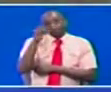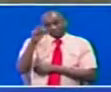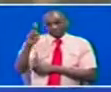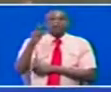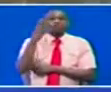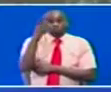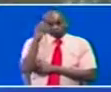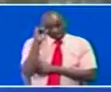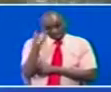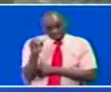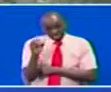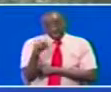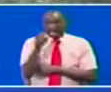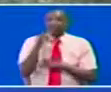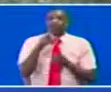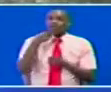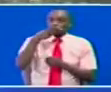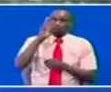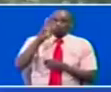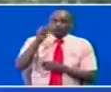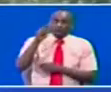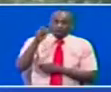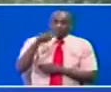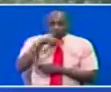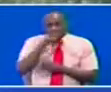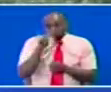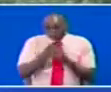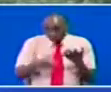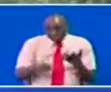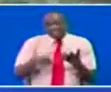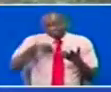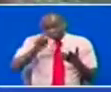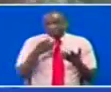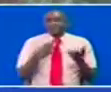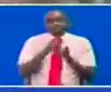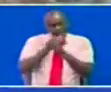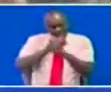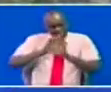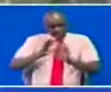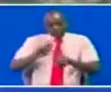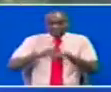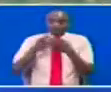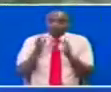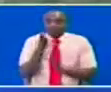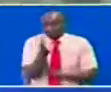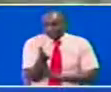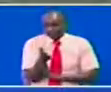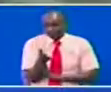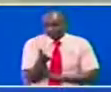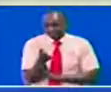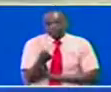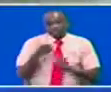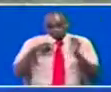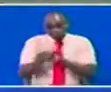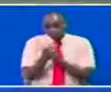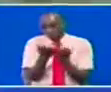teammates, Anthony Wahome, Tom Colley, and Hiromi Nzomo ensured that they opened an offensive play in the opening moments of the games, scoring in